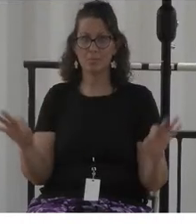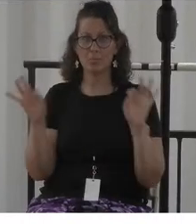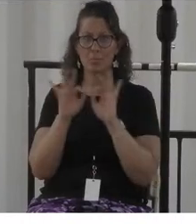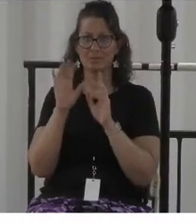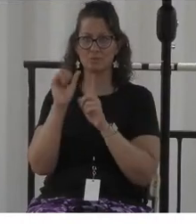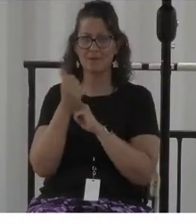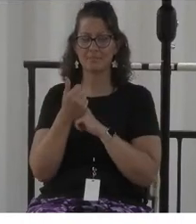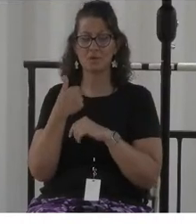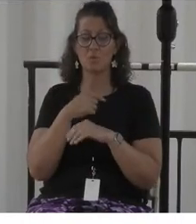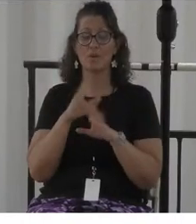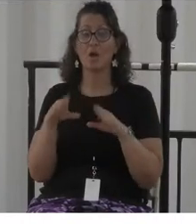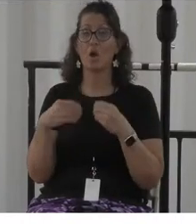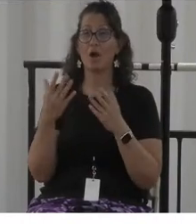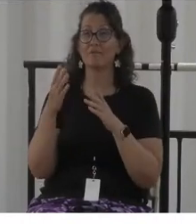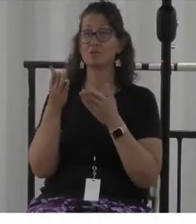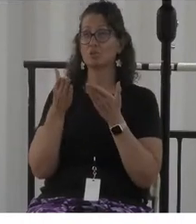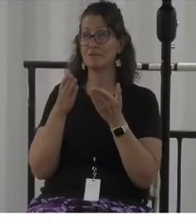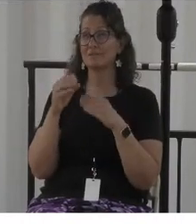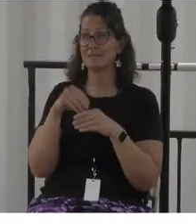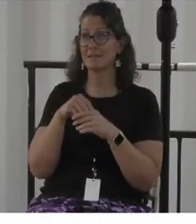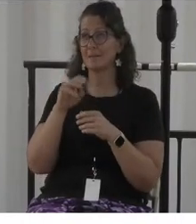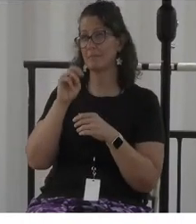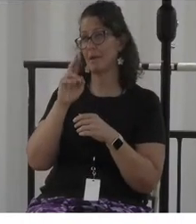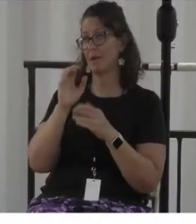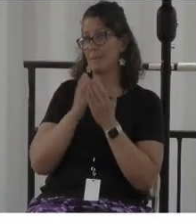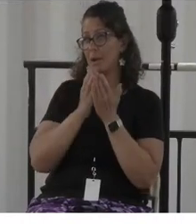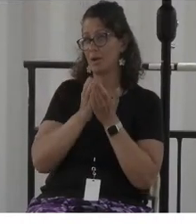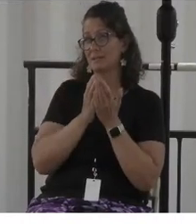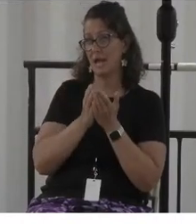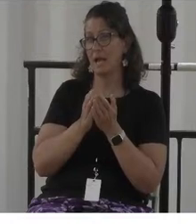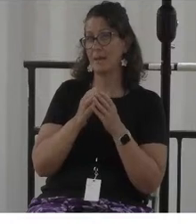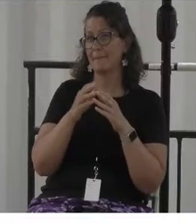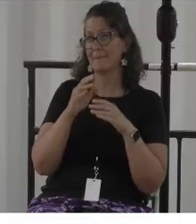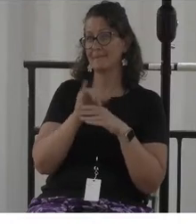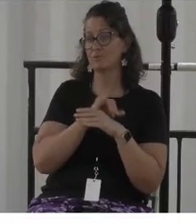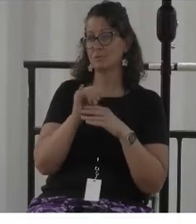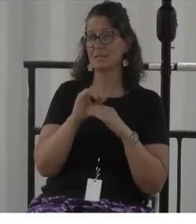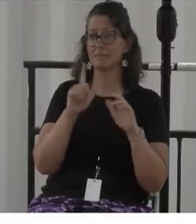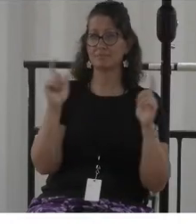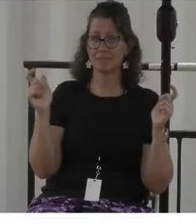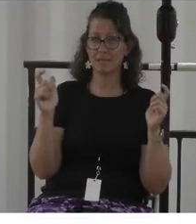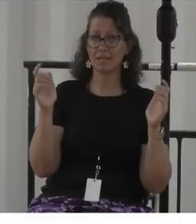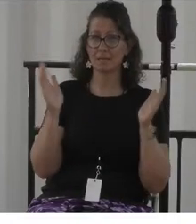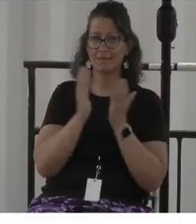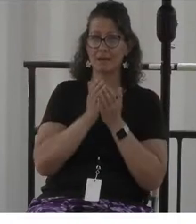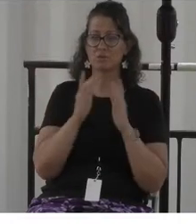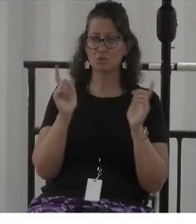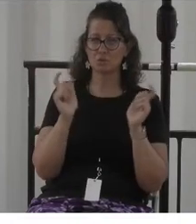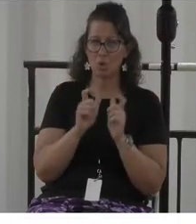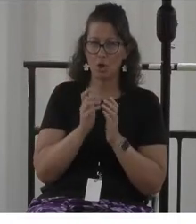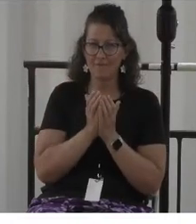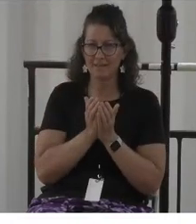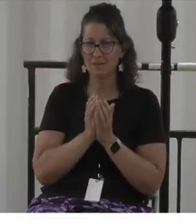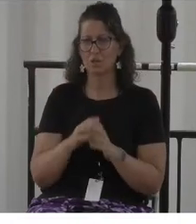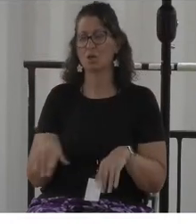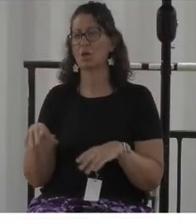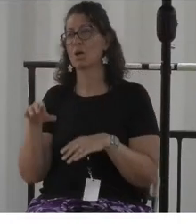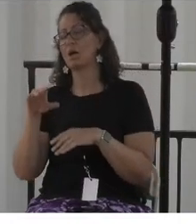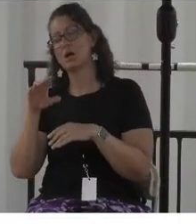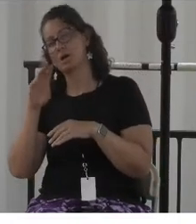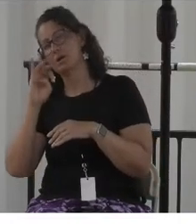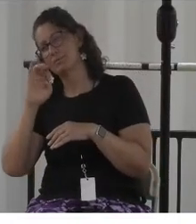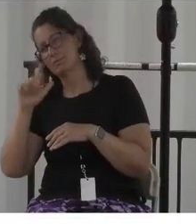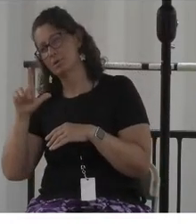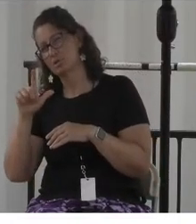offer services in the maritime industry, large vessels, small vessels, aviation, commercial aviation, private aviation, and also for